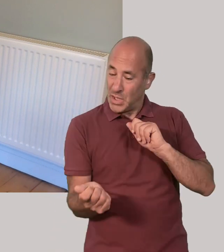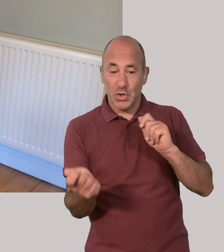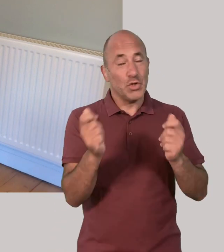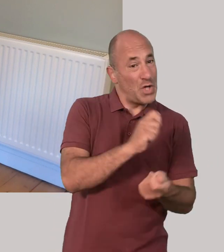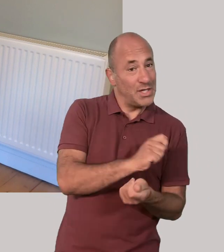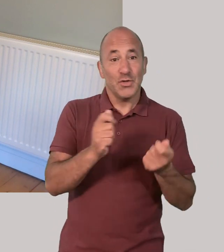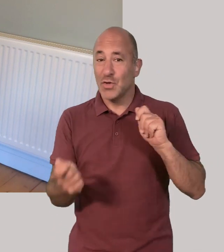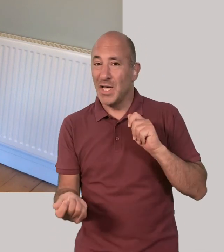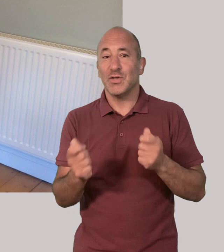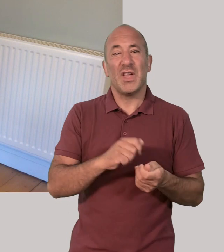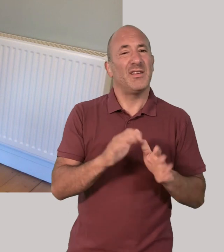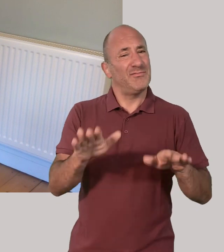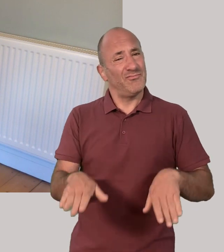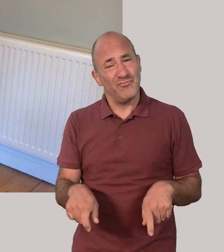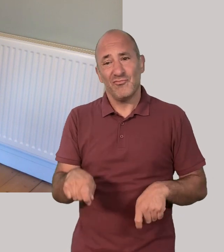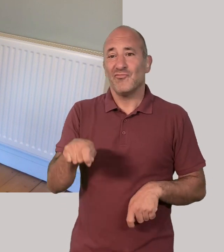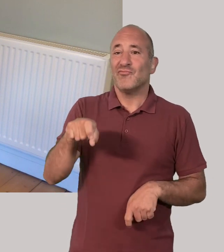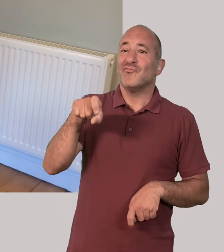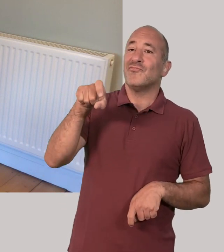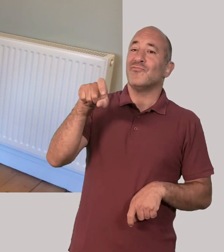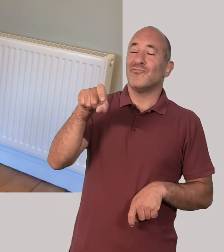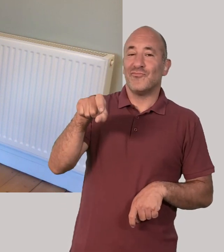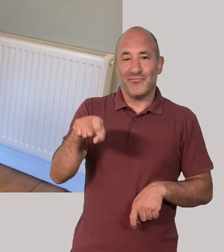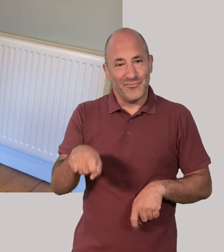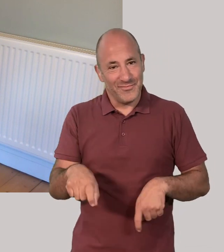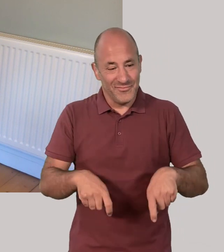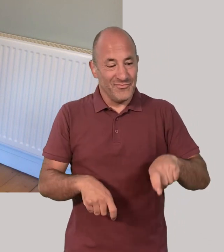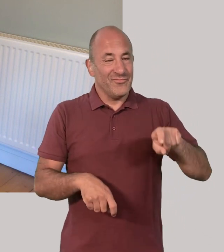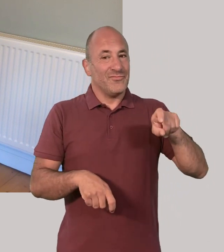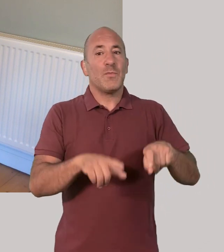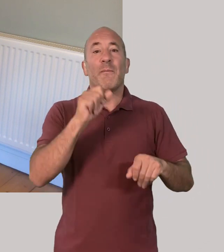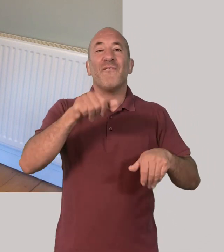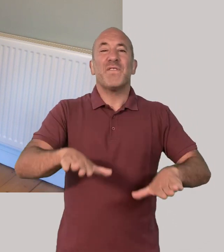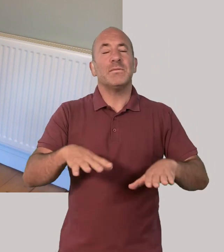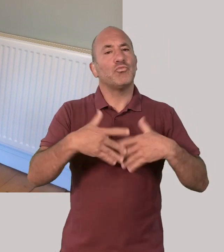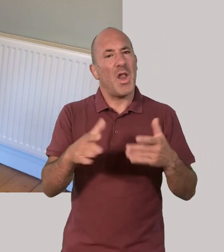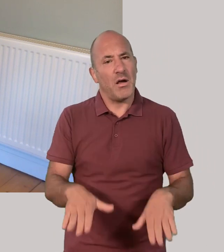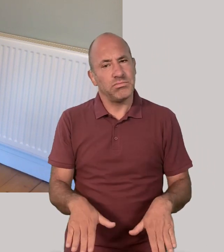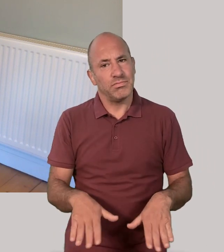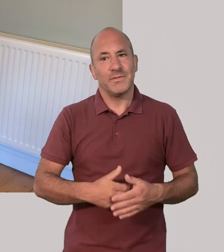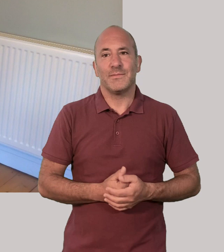changing, lifting. Get really loose and relaxed in your feet as you do this.